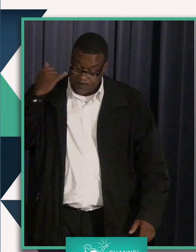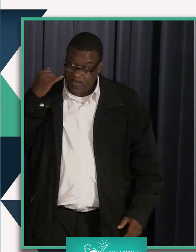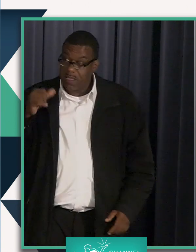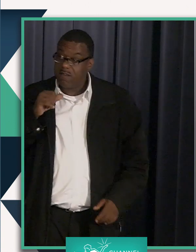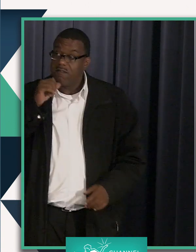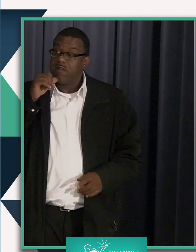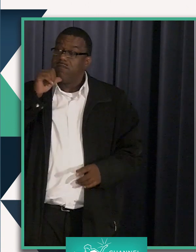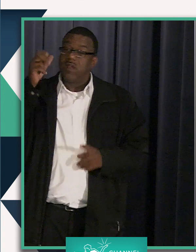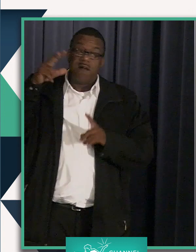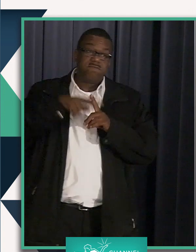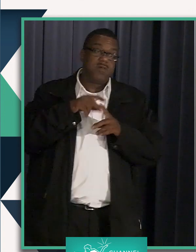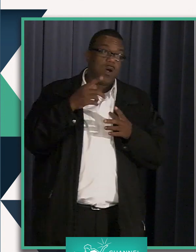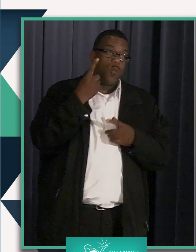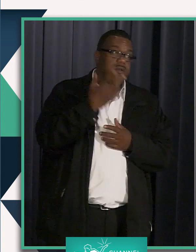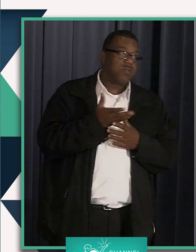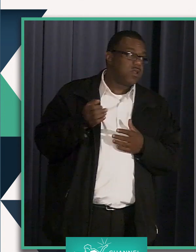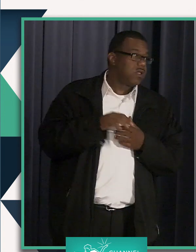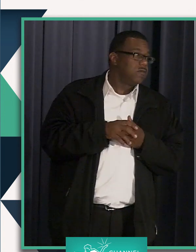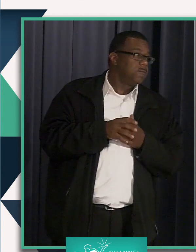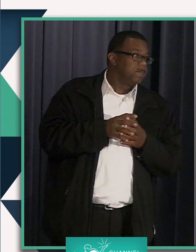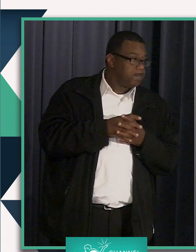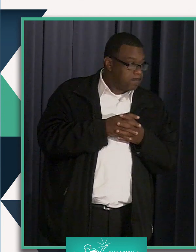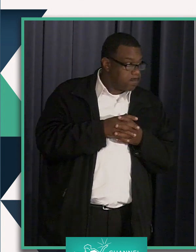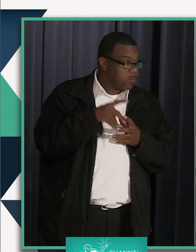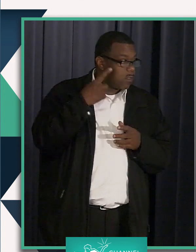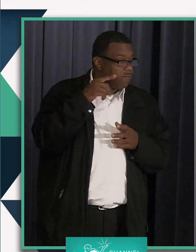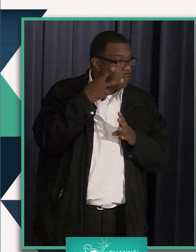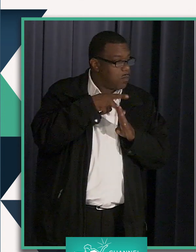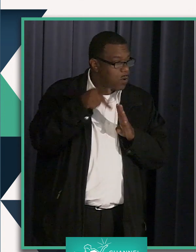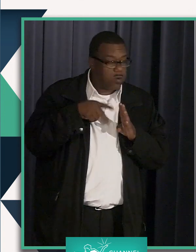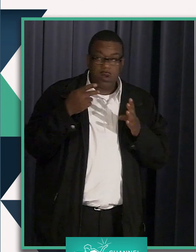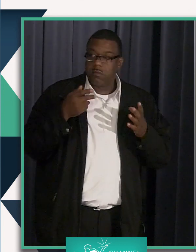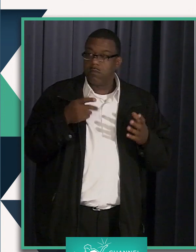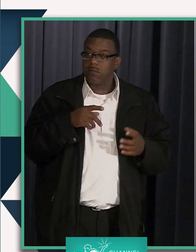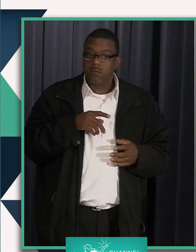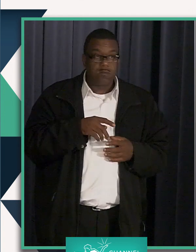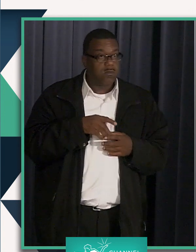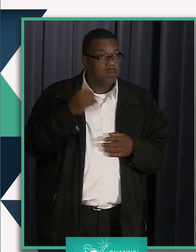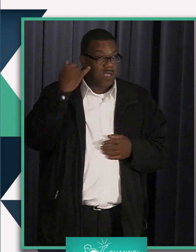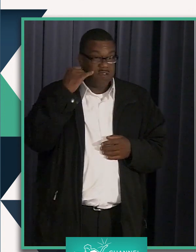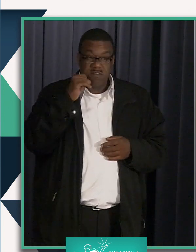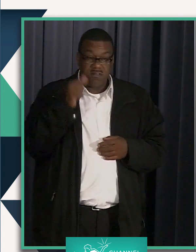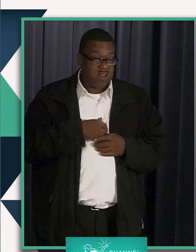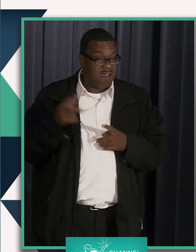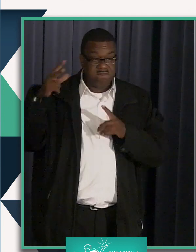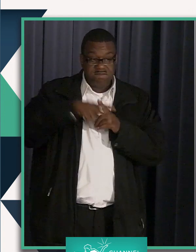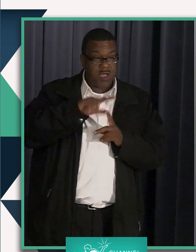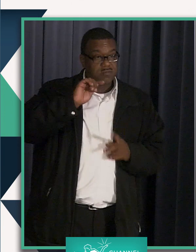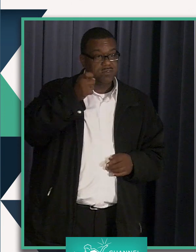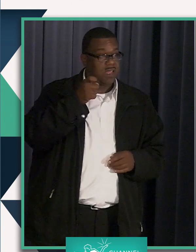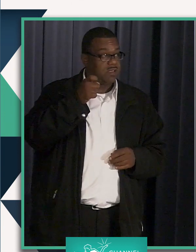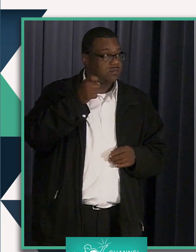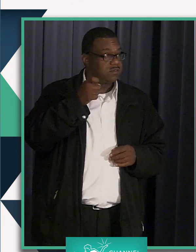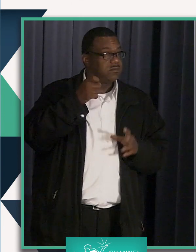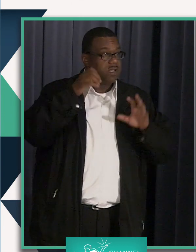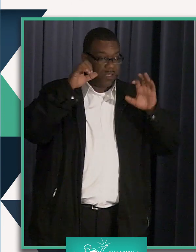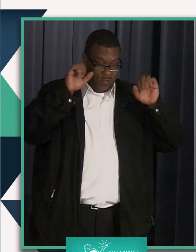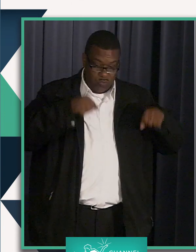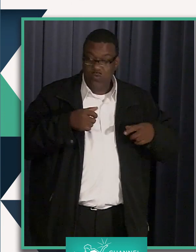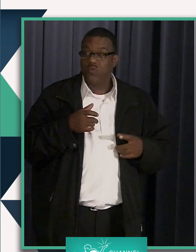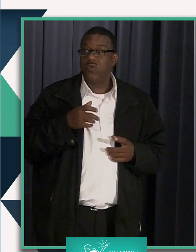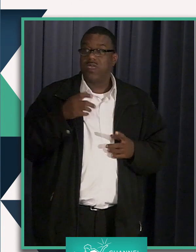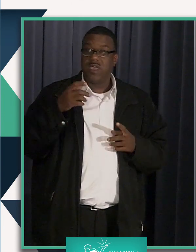filed, and that's one of the things that programs like this is so important for, if you didn't file a tax return, you can file one